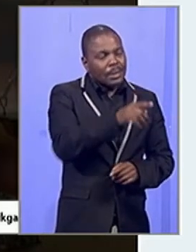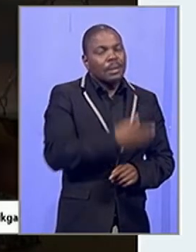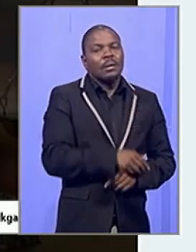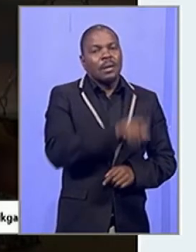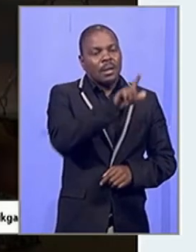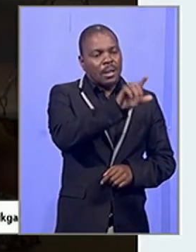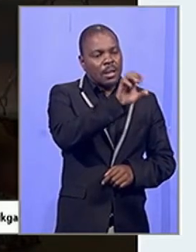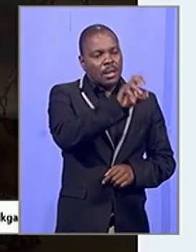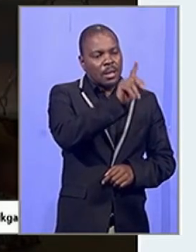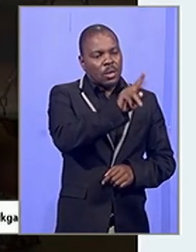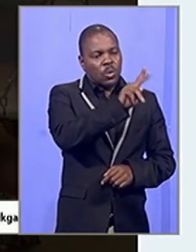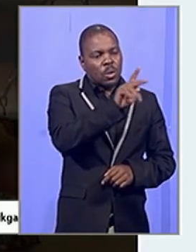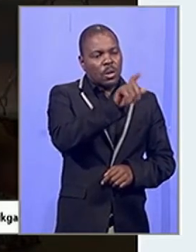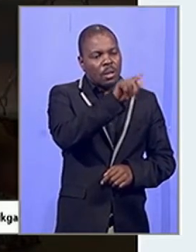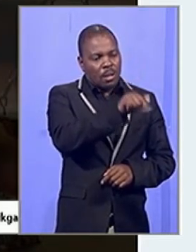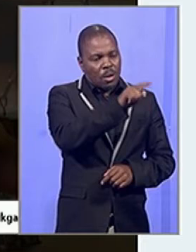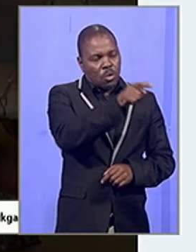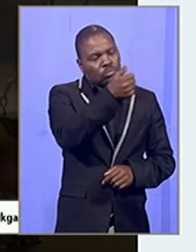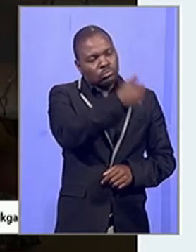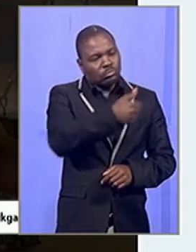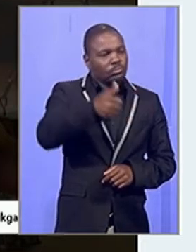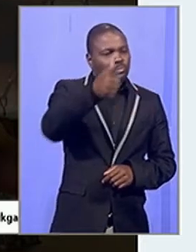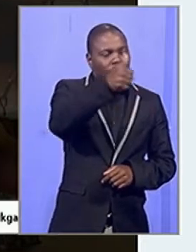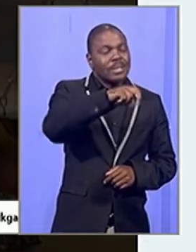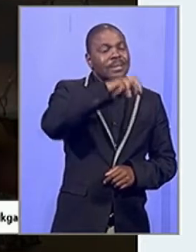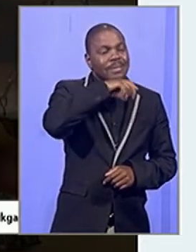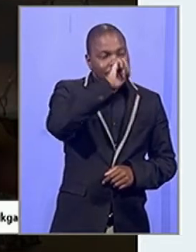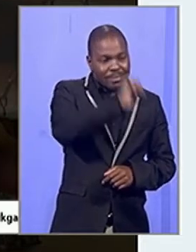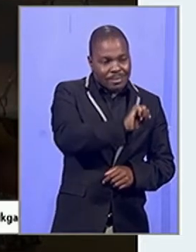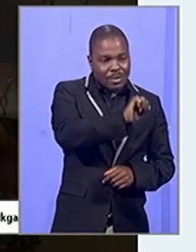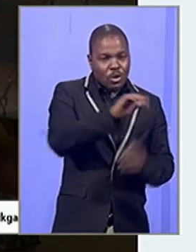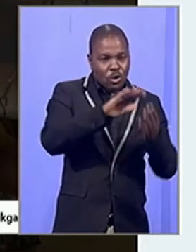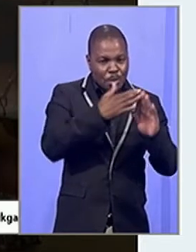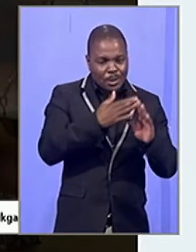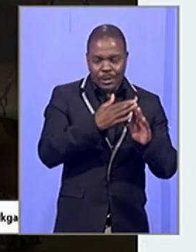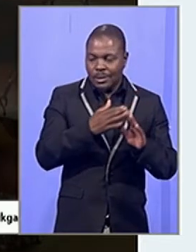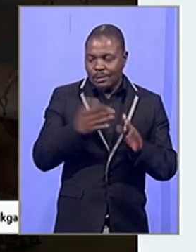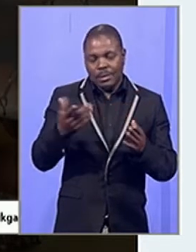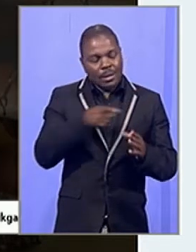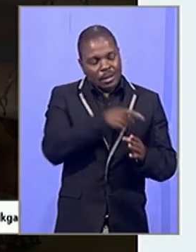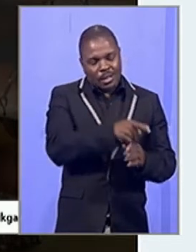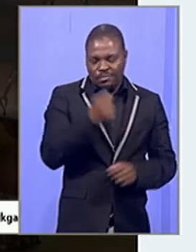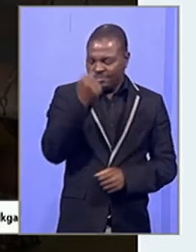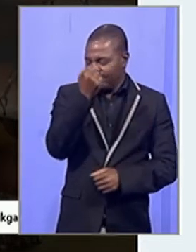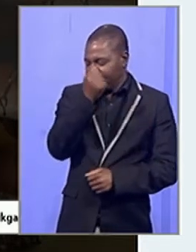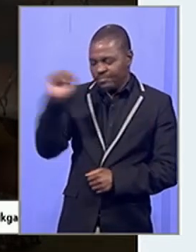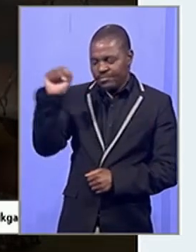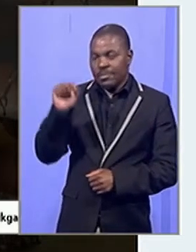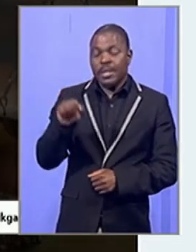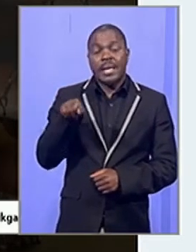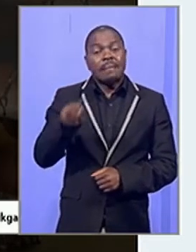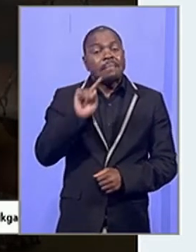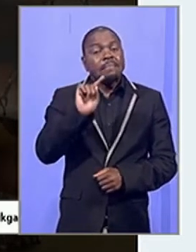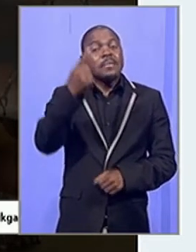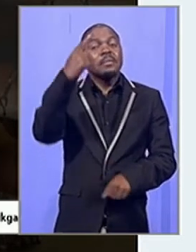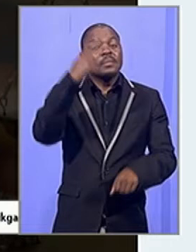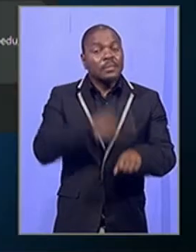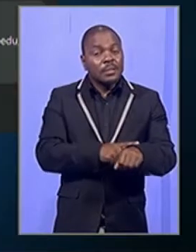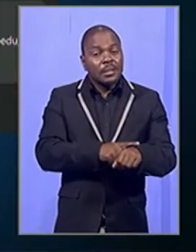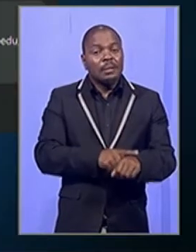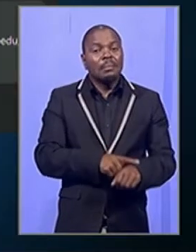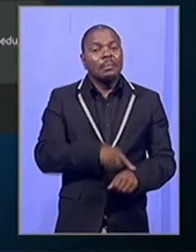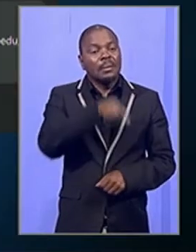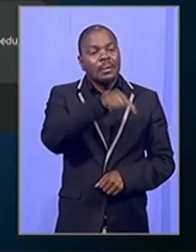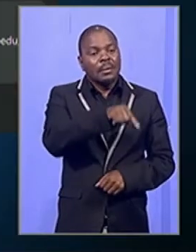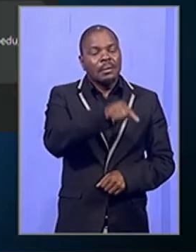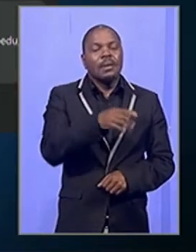ga lekukela Mojatši bjalo ka kgoši ya setšhaba sa Balobedu. Se e tla ba la mathomo setšhaba sa Balobedu se